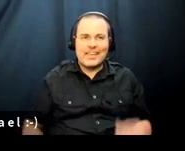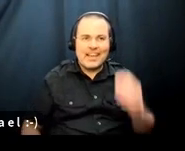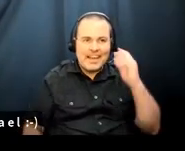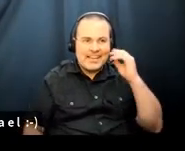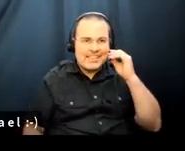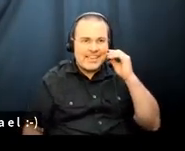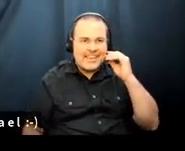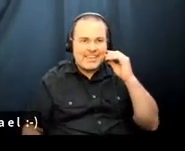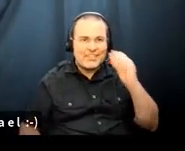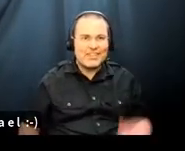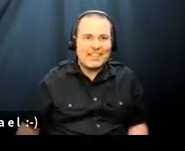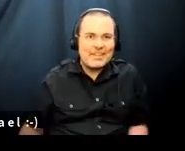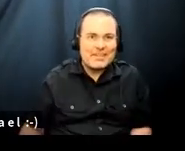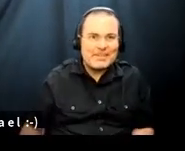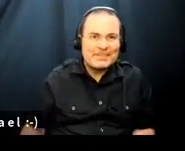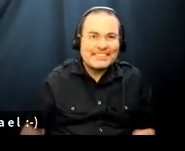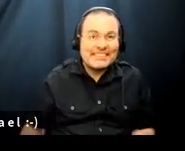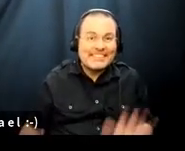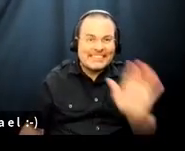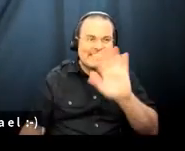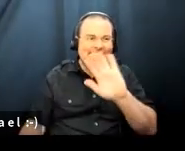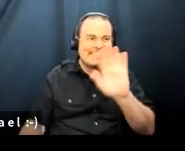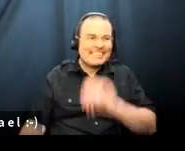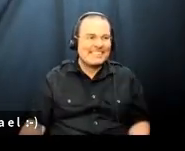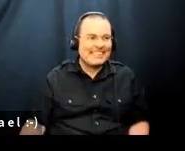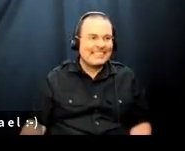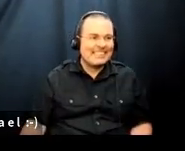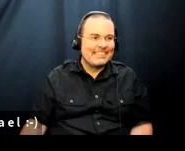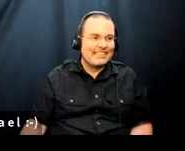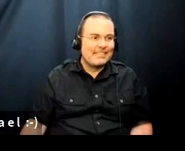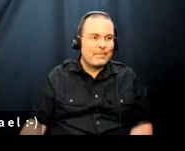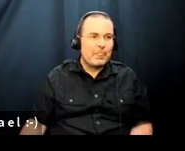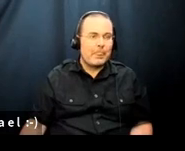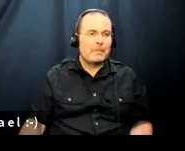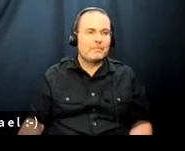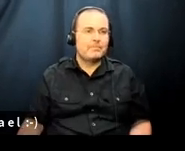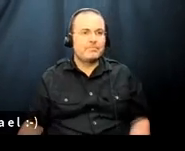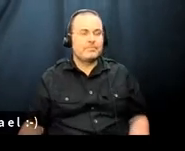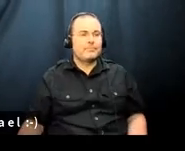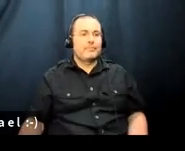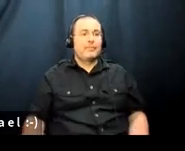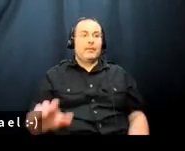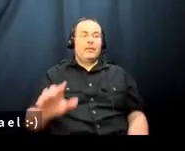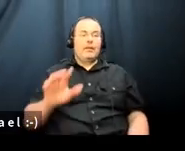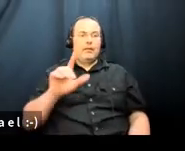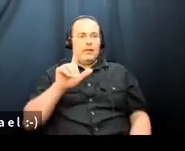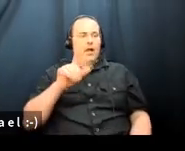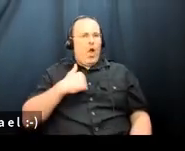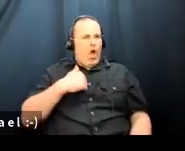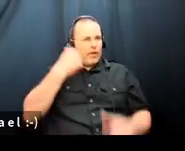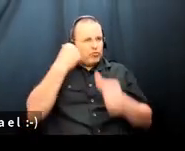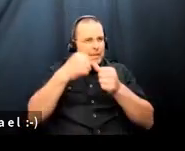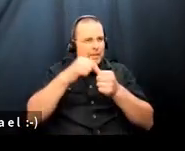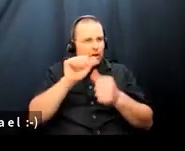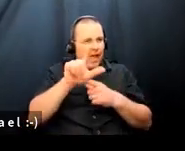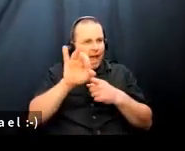Alvin saying, hi, Sage. Hello. And I have to say, geez, I remember Alvin when he was a little